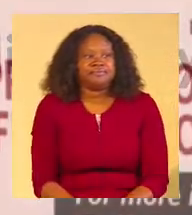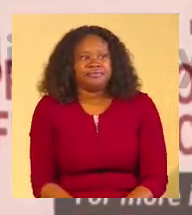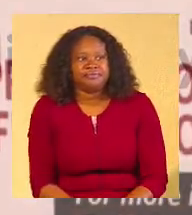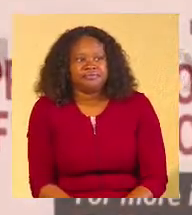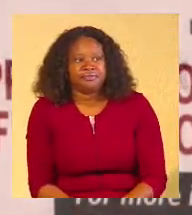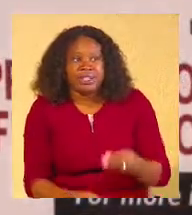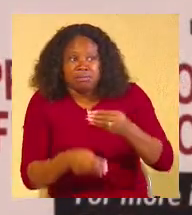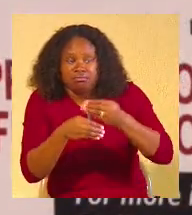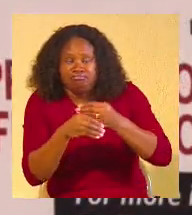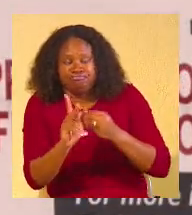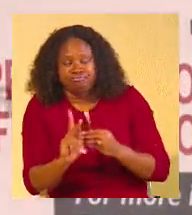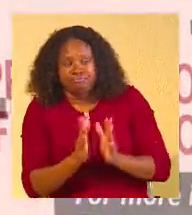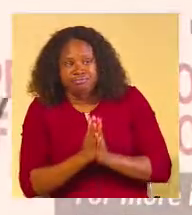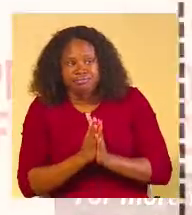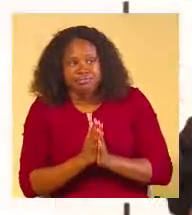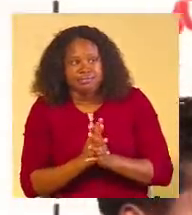can add,